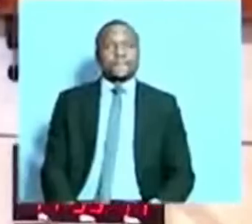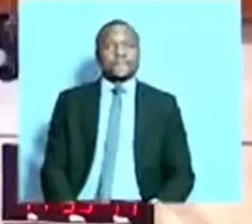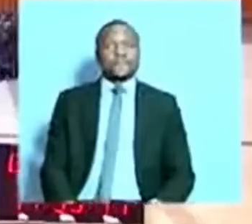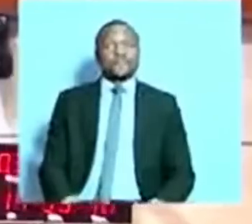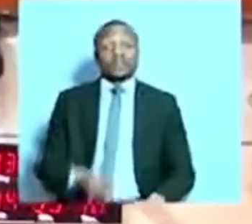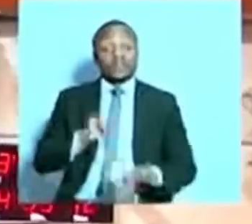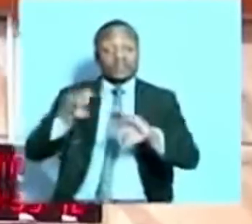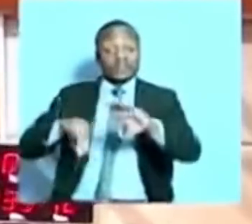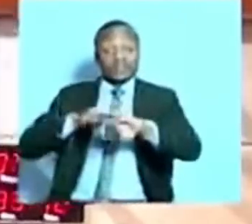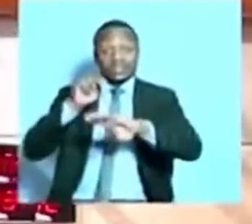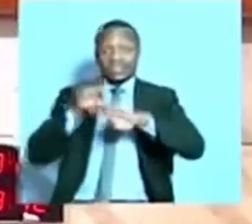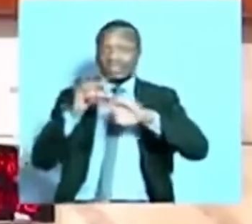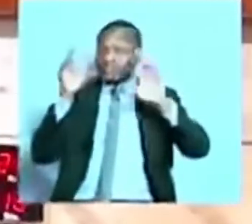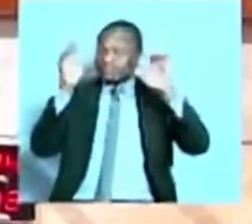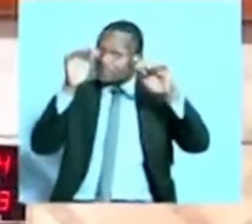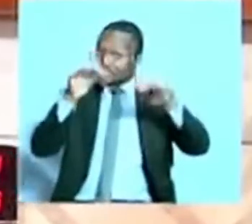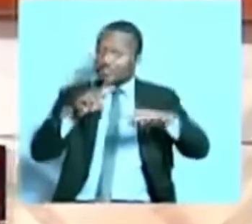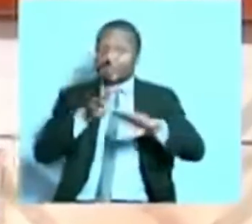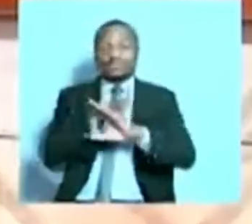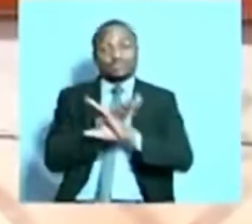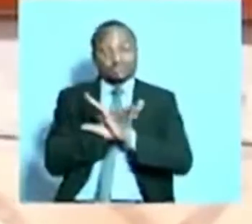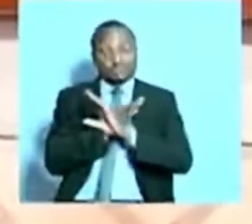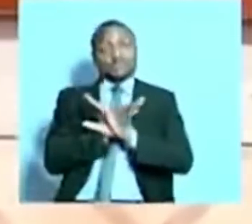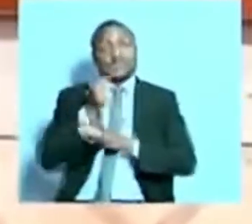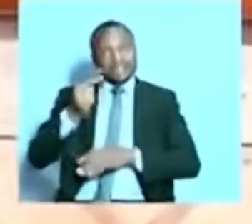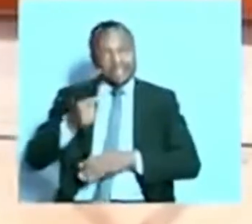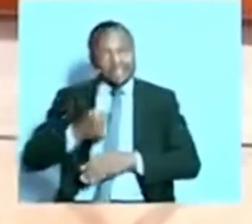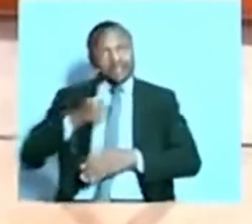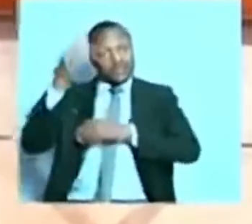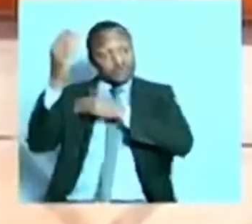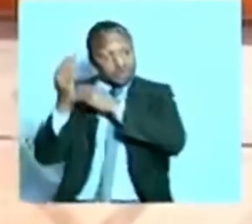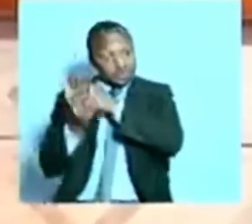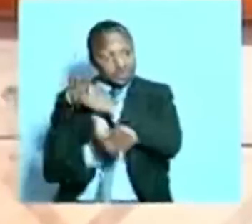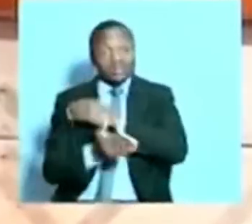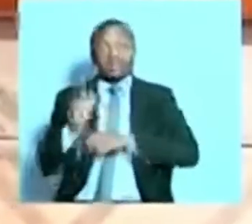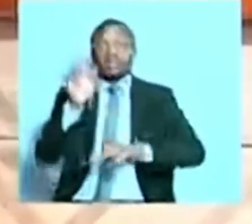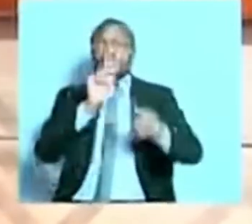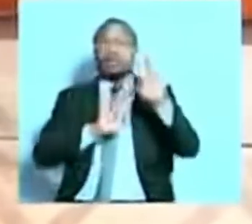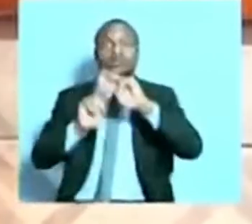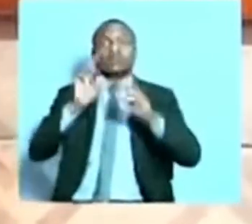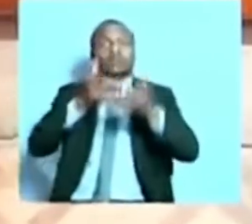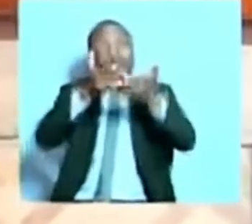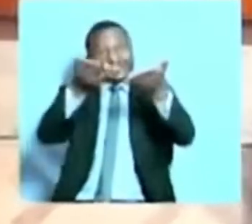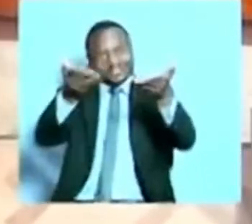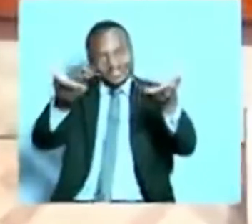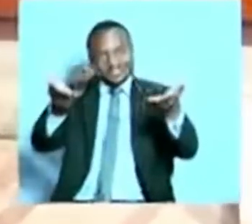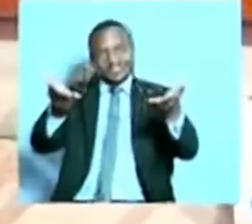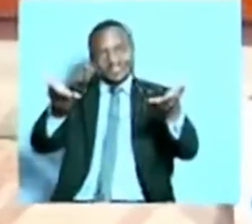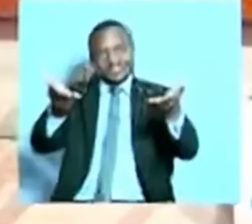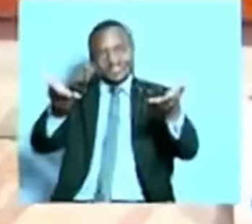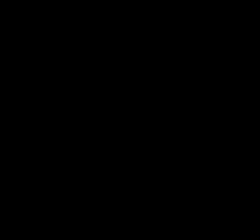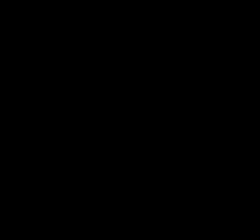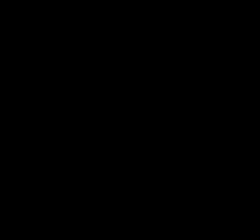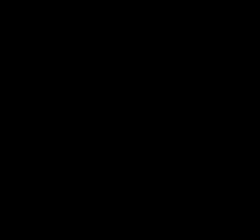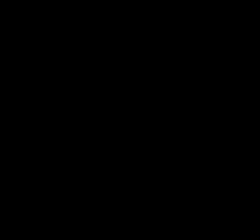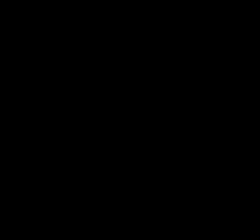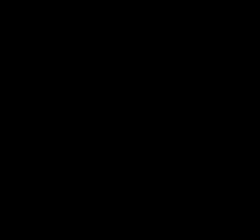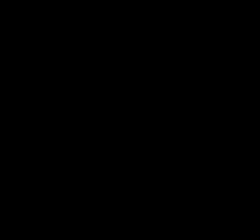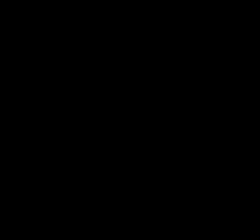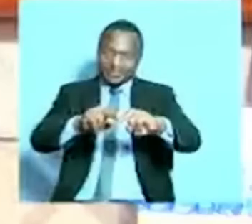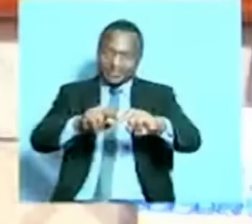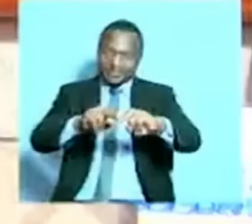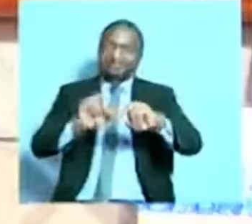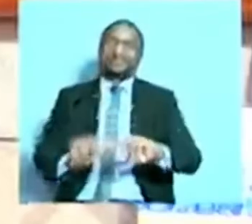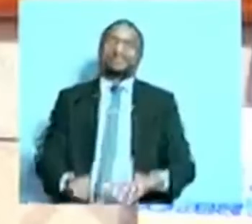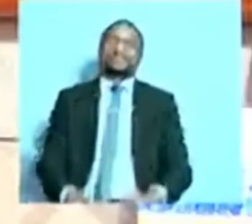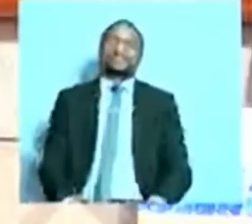On behalf of the National Assembly of Zambia, I warmly welcome our visitors in our midst. Take your